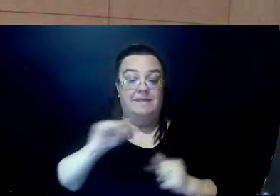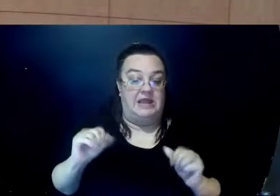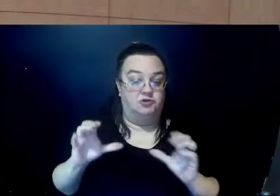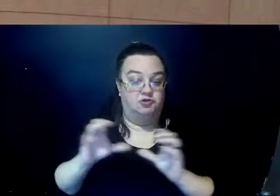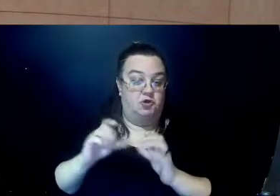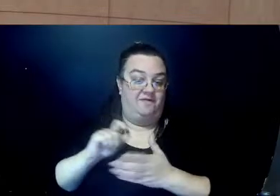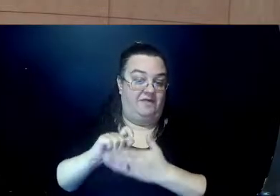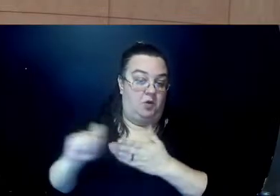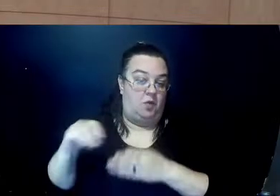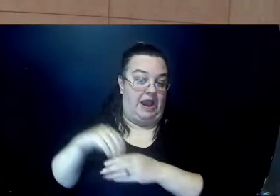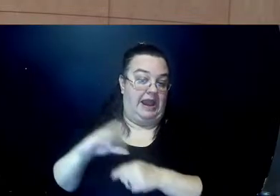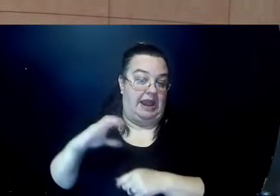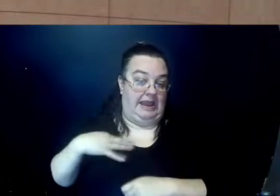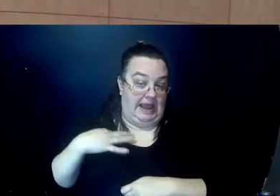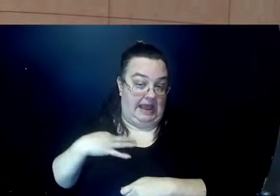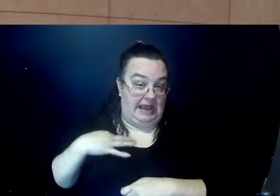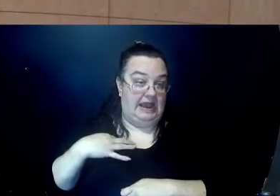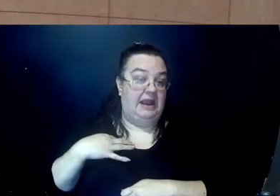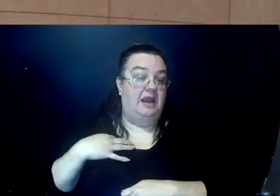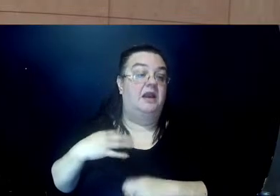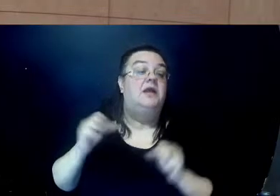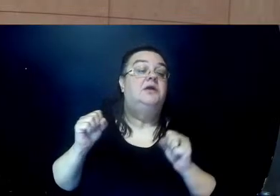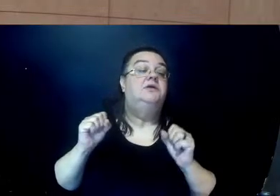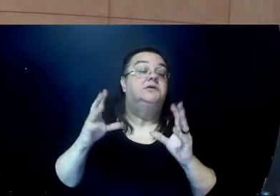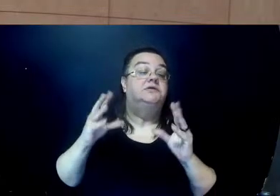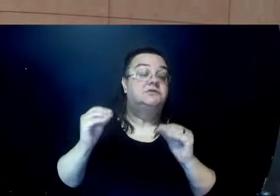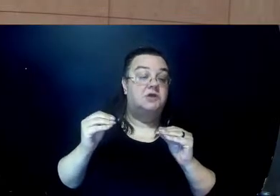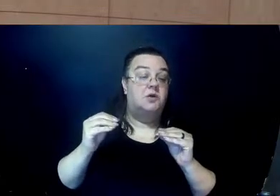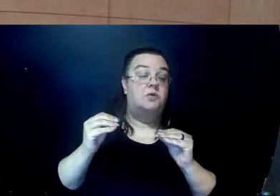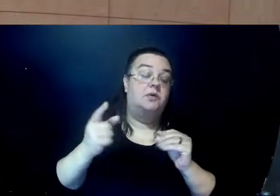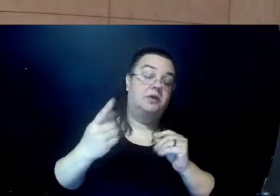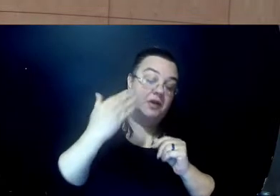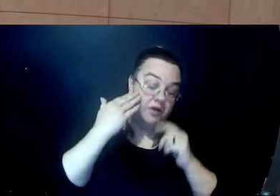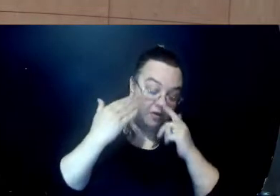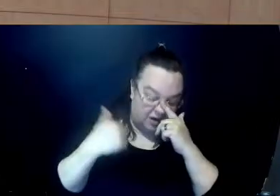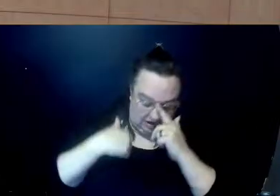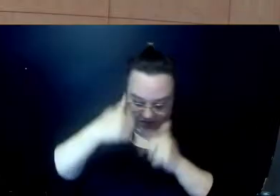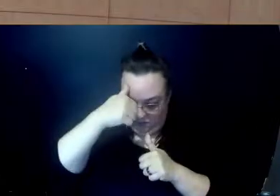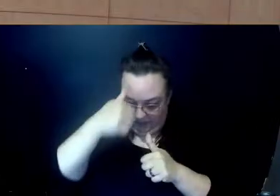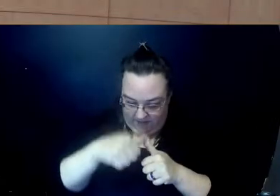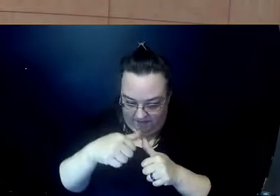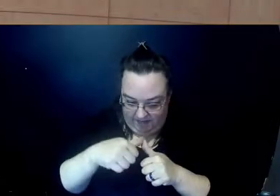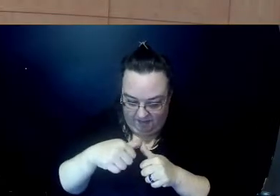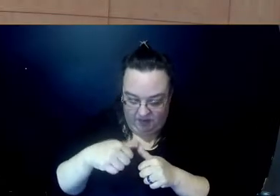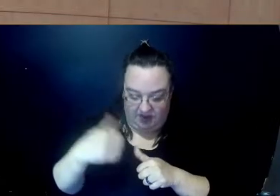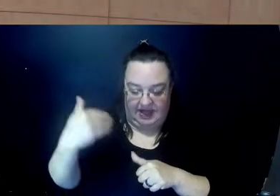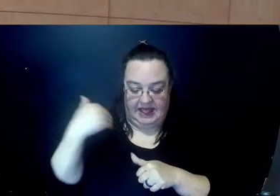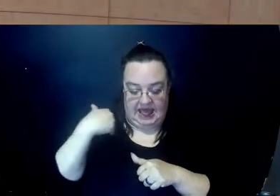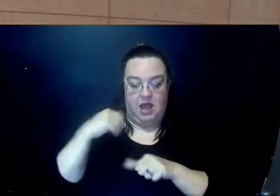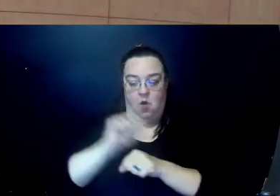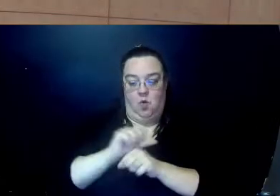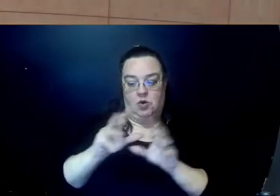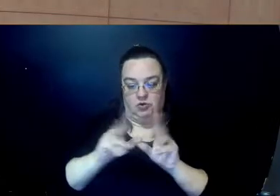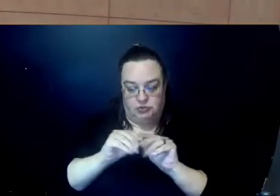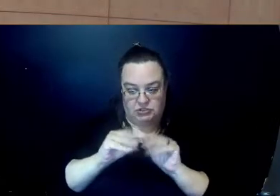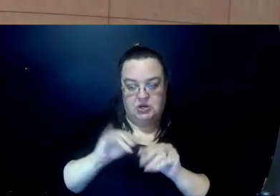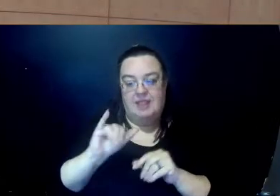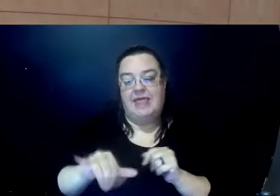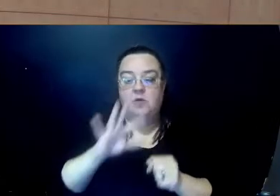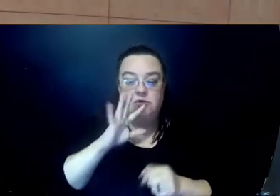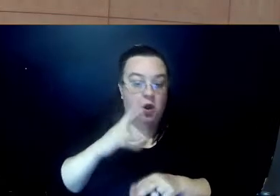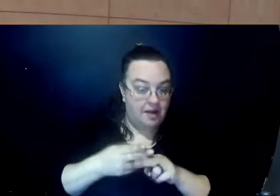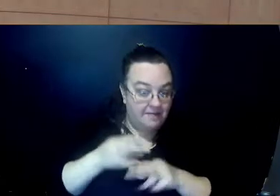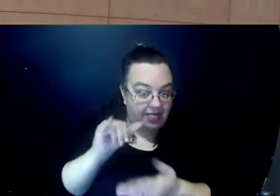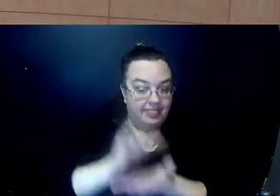write-in candidate. That's a good point. So, I remember at the last work session at which this was discussed, there